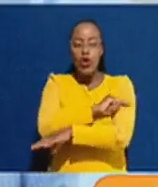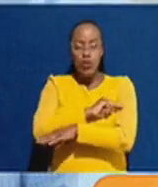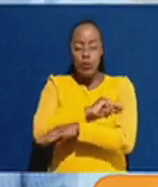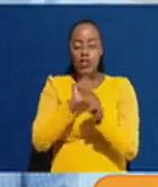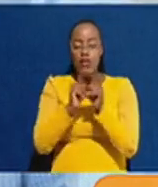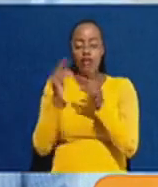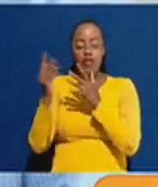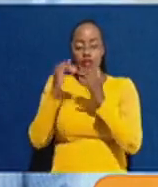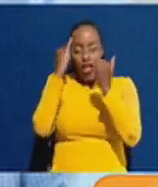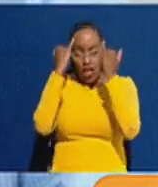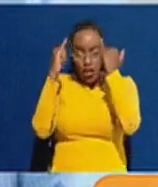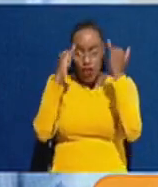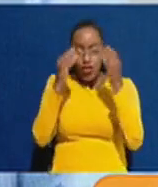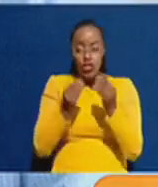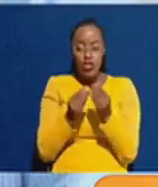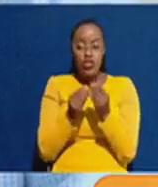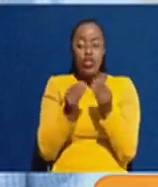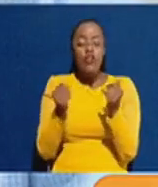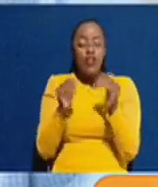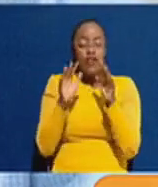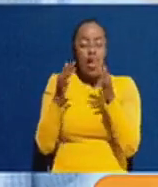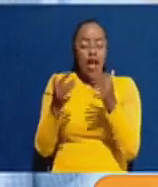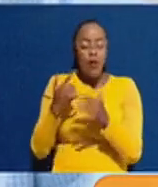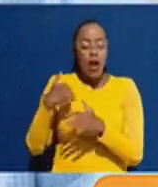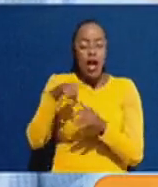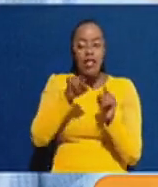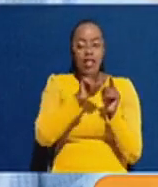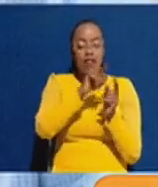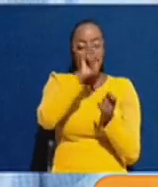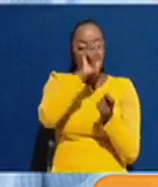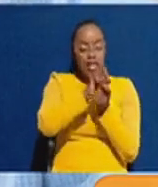innovative solutions in terms of how we screen, diagnose, and care.